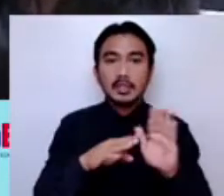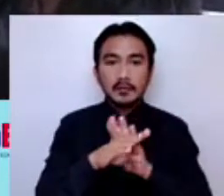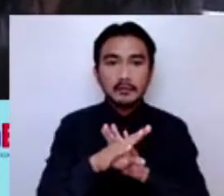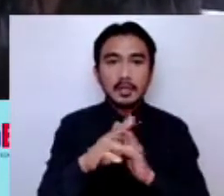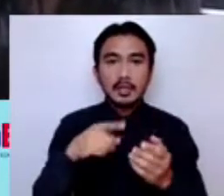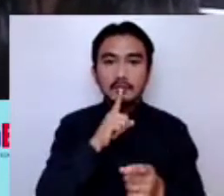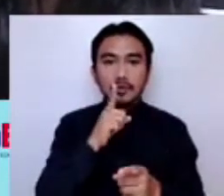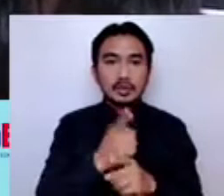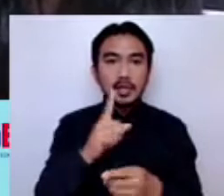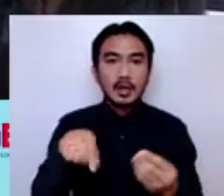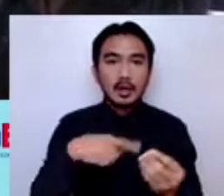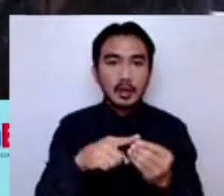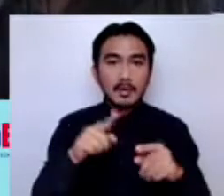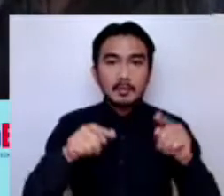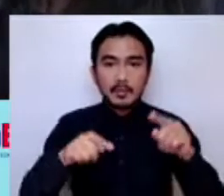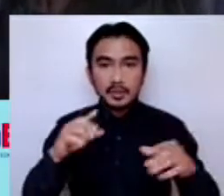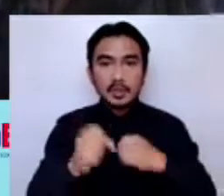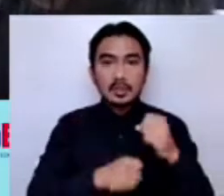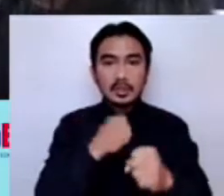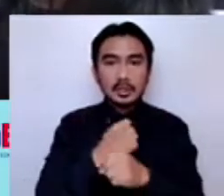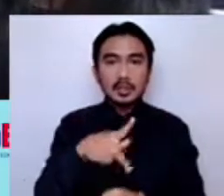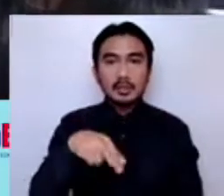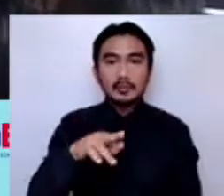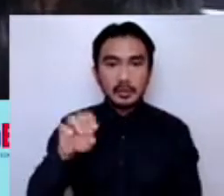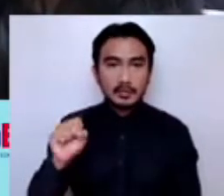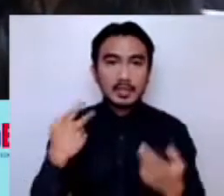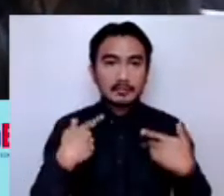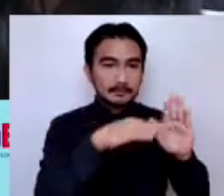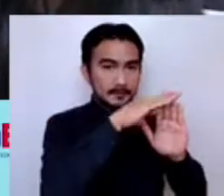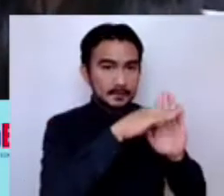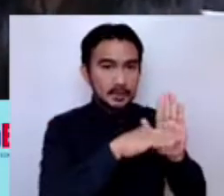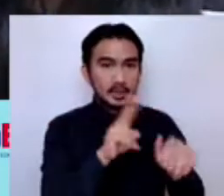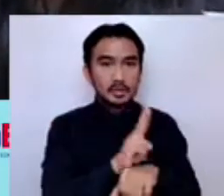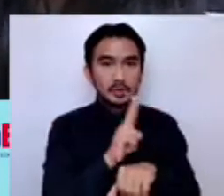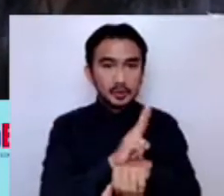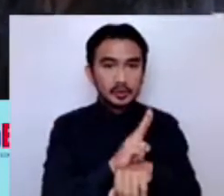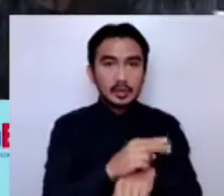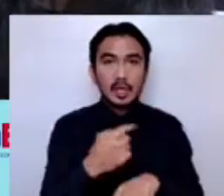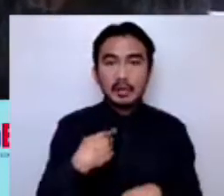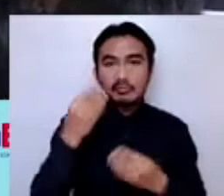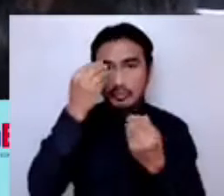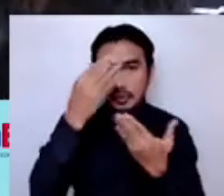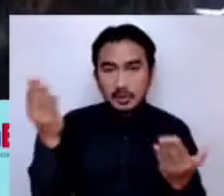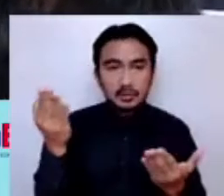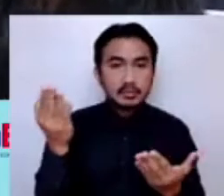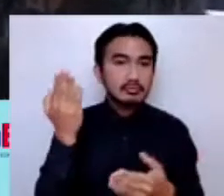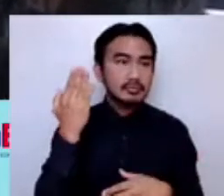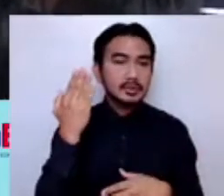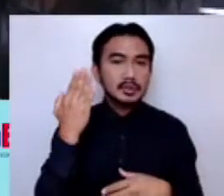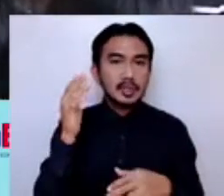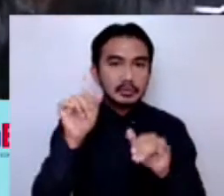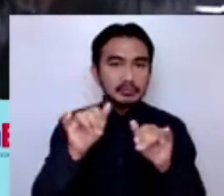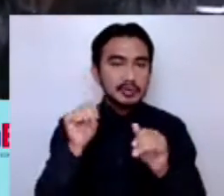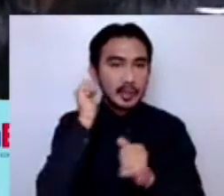multi-year RPMS-PPST guidelines. So as we keep on mentioning since the start of episode 1,